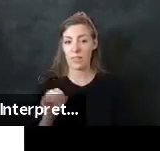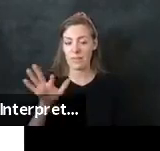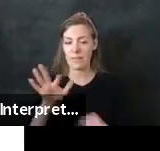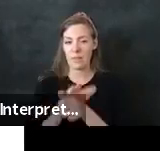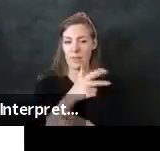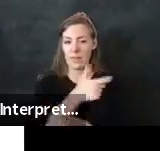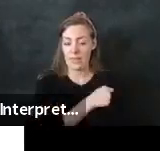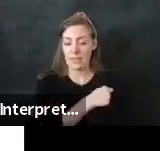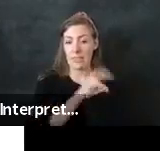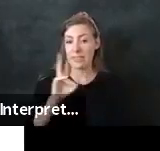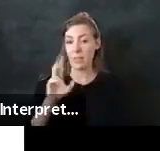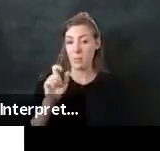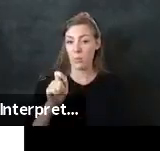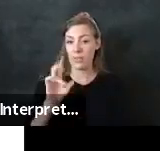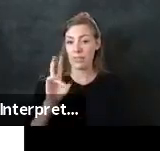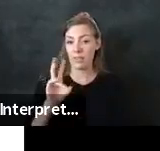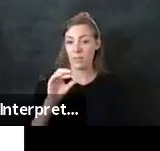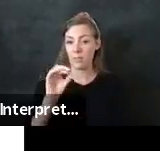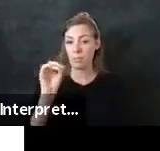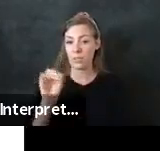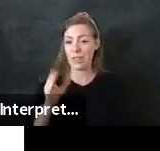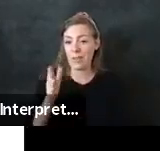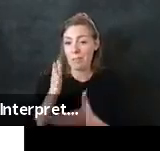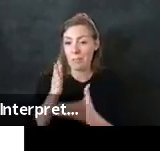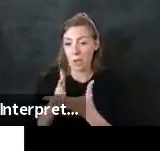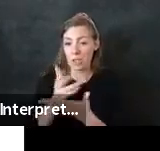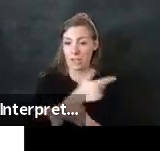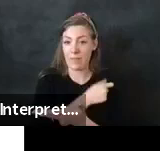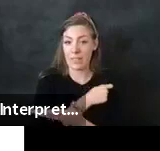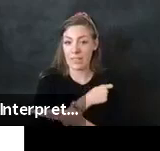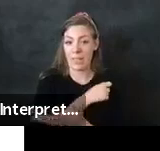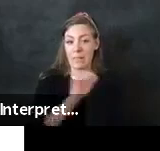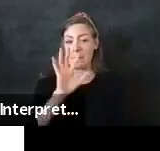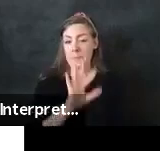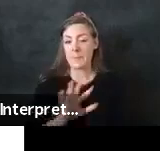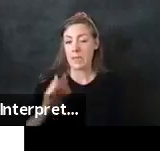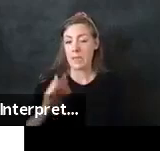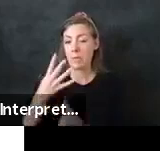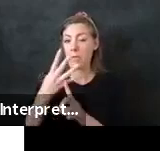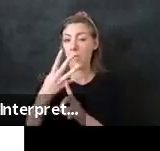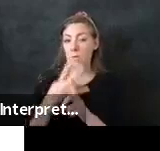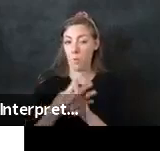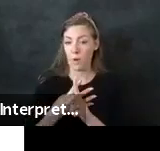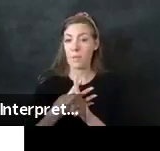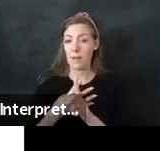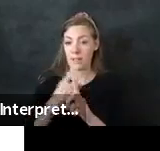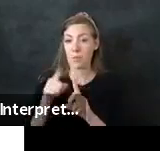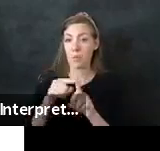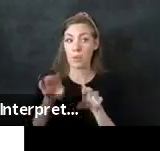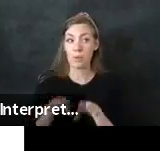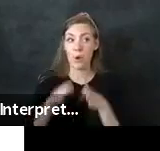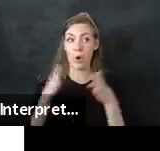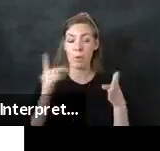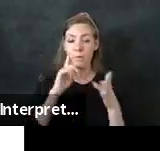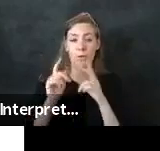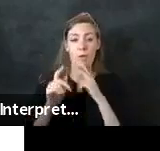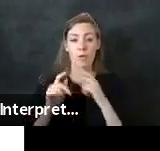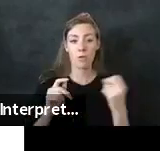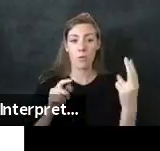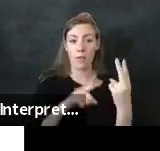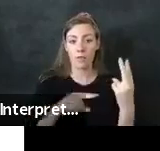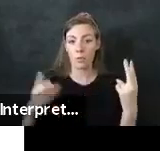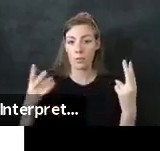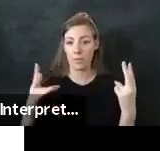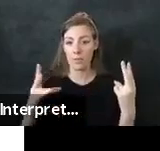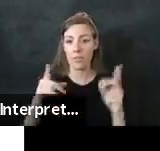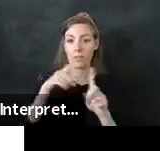another 7.7 partially vaccinated. It took us about 4 months when it was open to 12 to 17 population to achieve